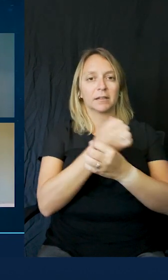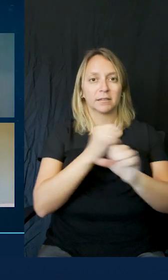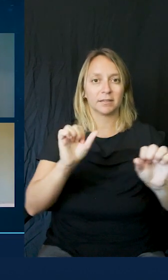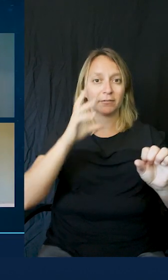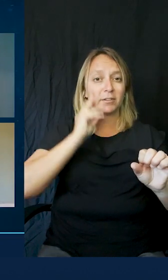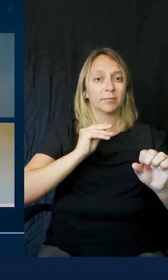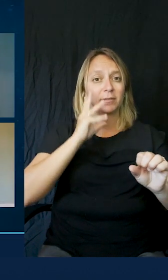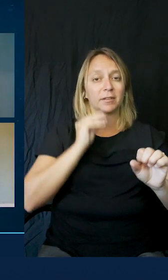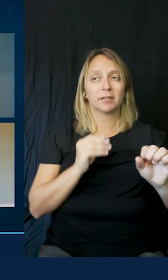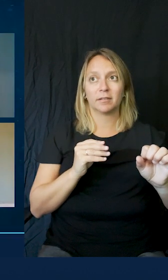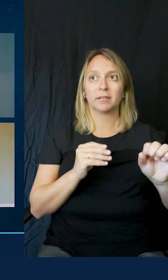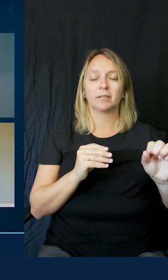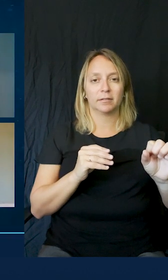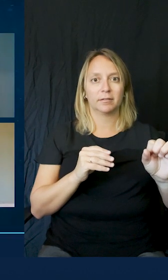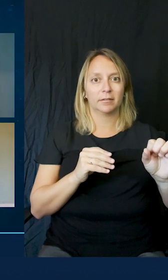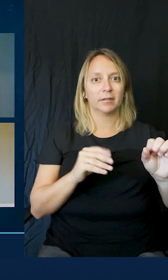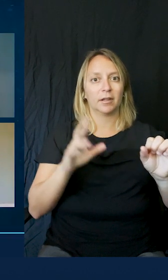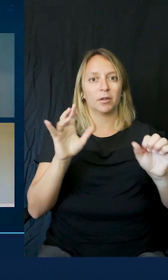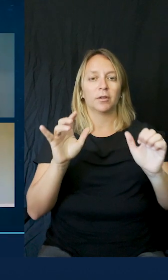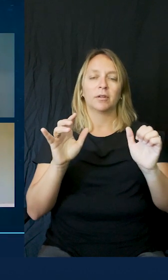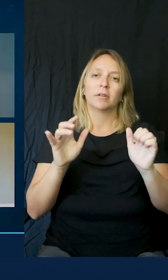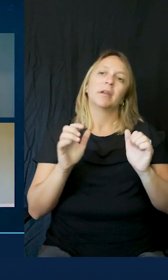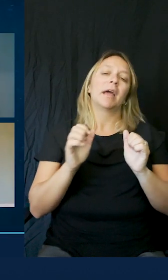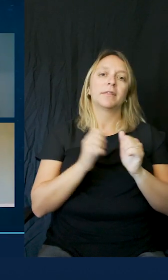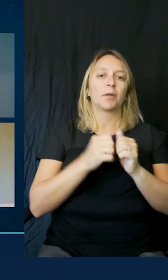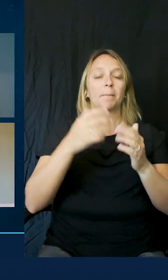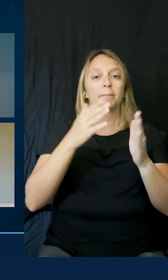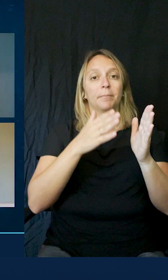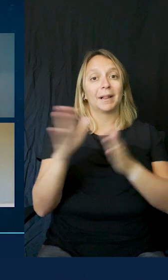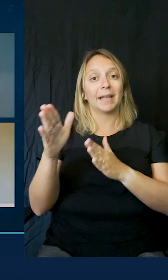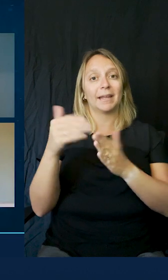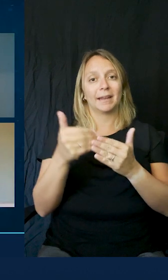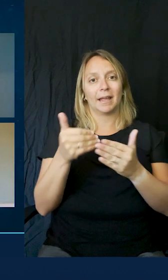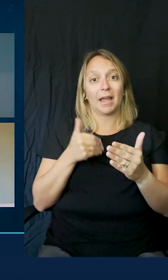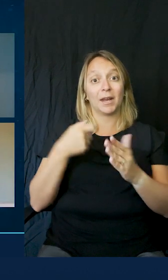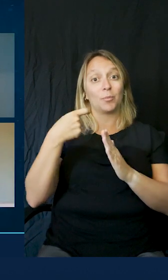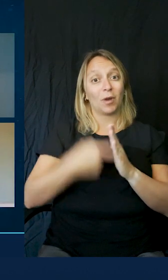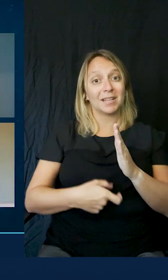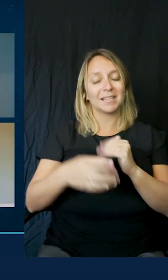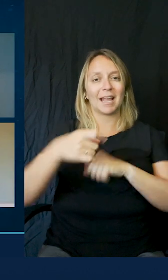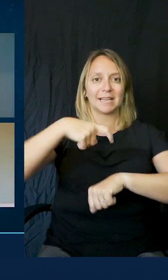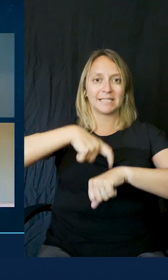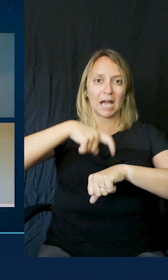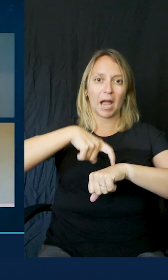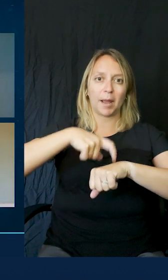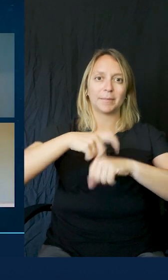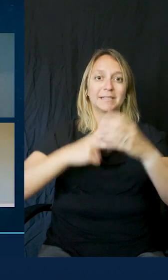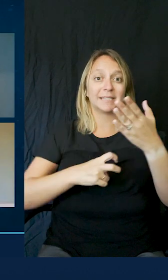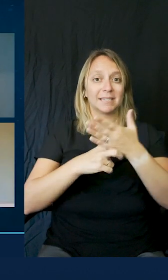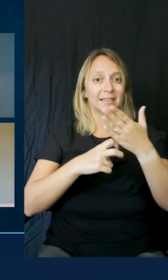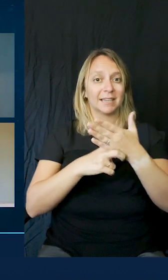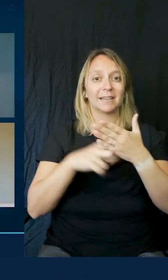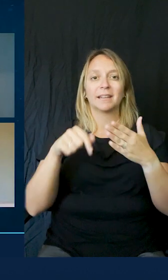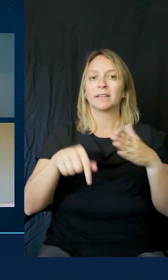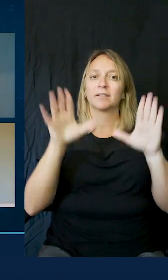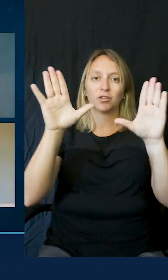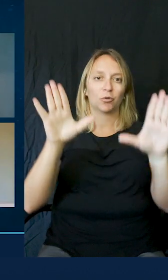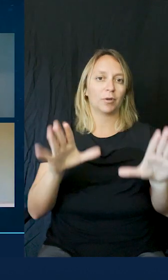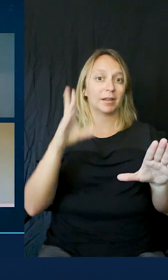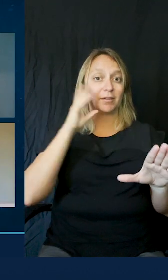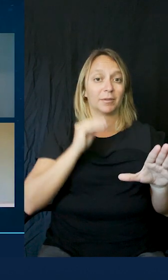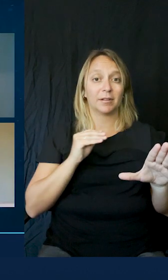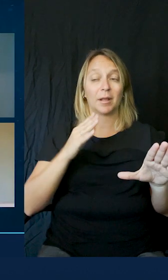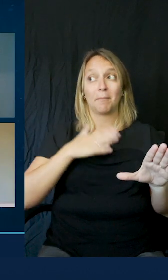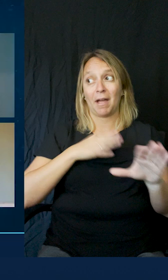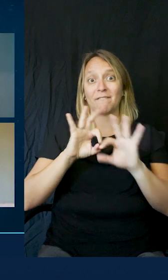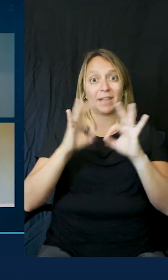And you couple that together with the plan ahead pricing we're using and time ticking, and it's a really pretty great experience. I had my extended family